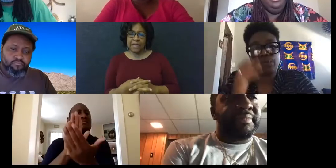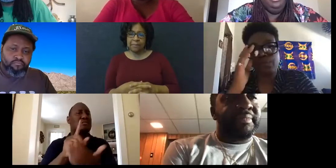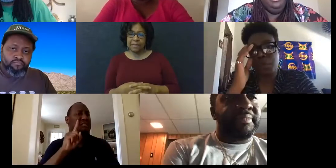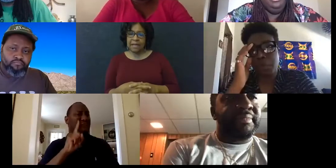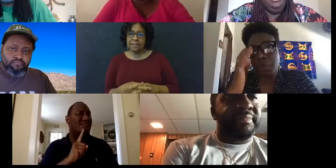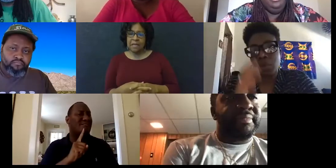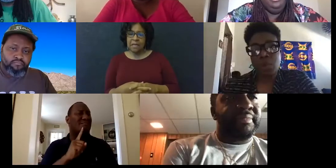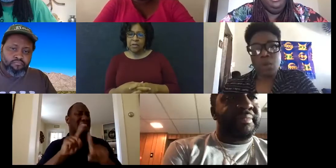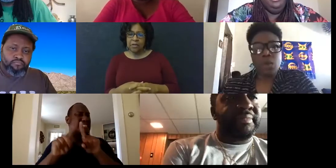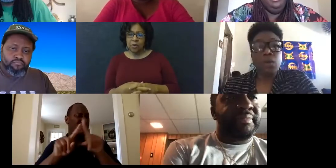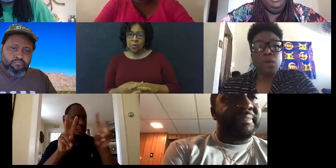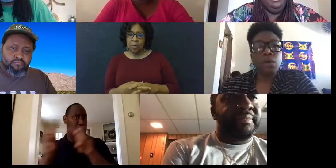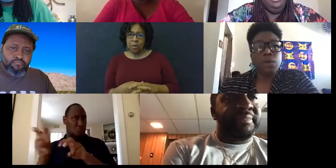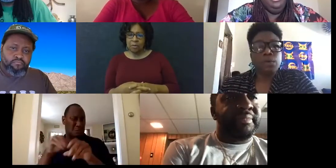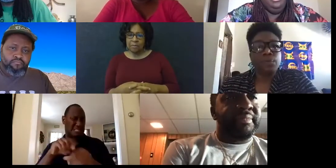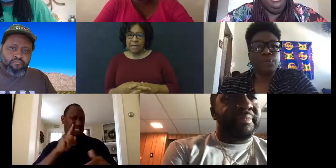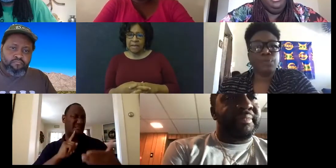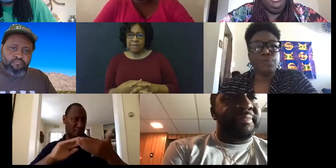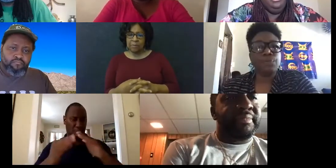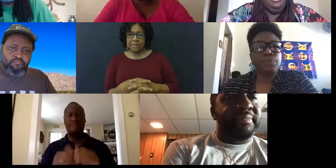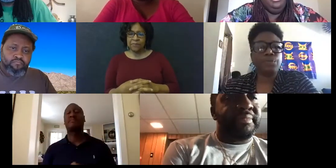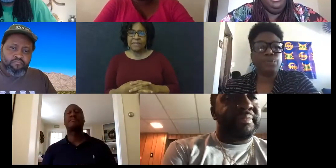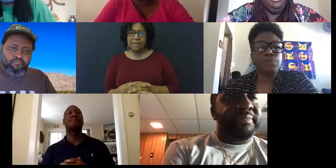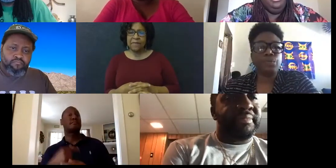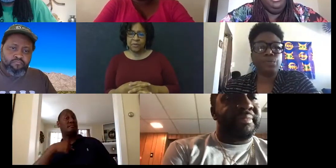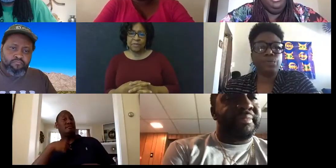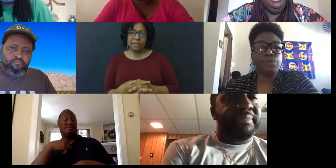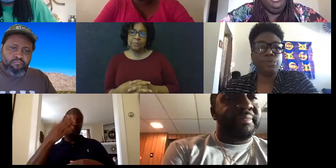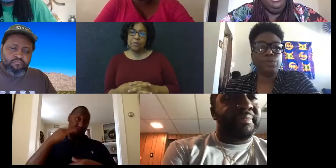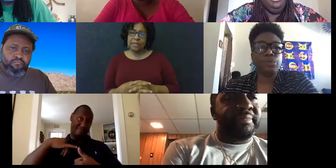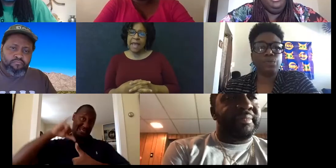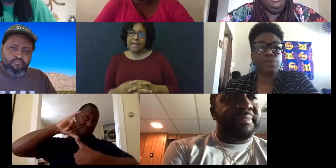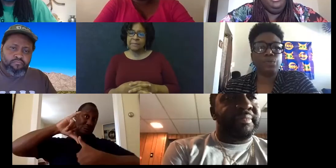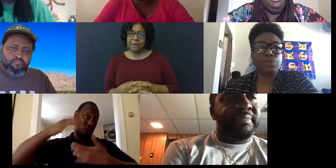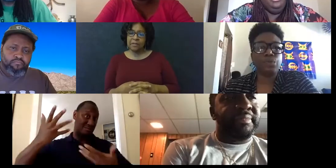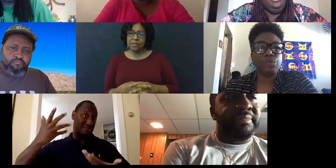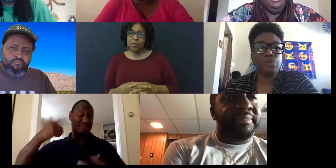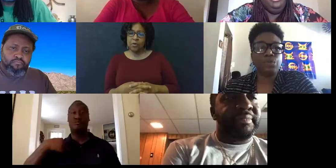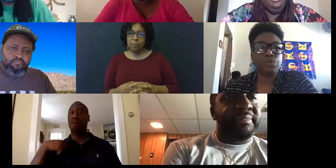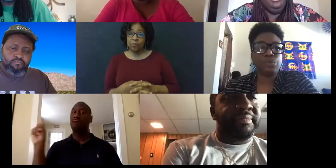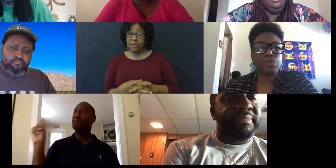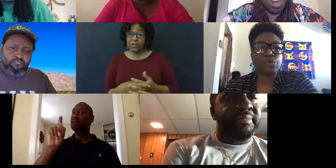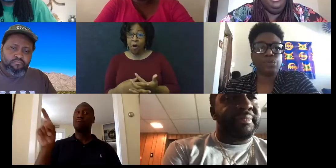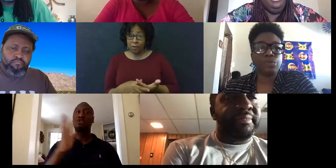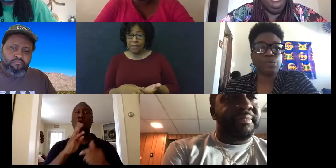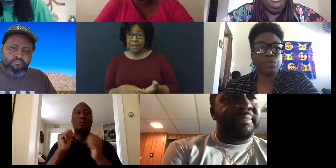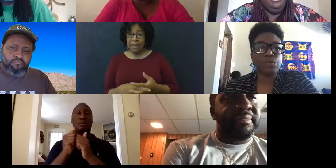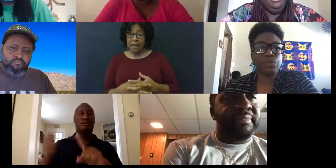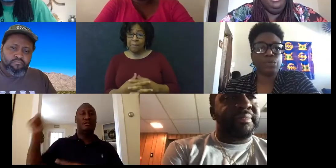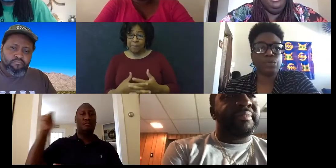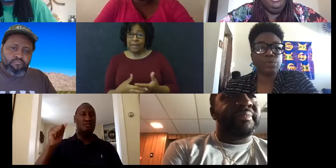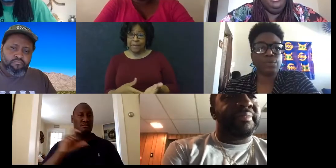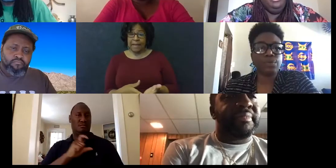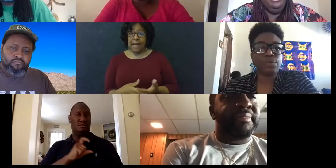sergeant came and asked, you know, there were different deaf issues in the community and he asked about it. So, you know, I'm really tall.